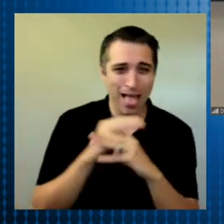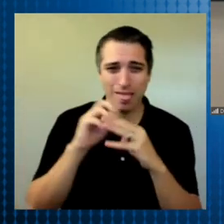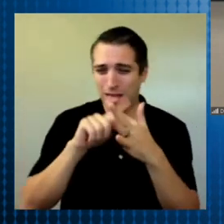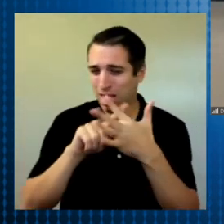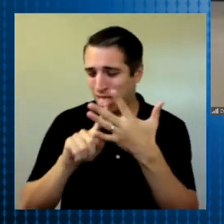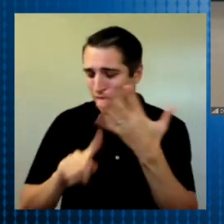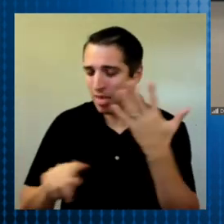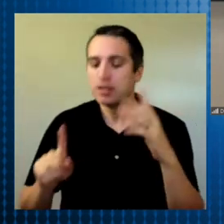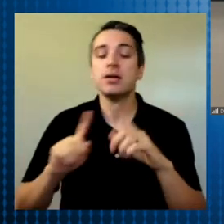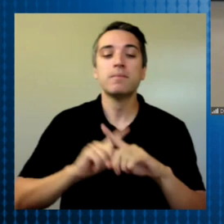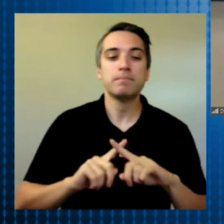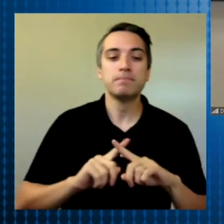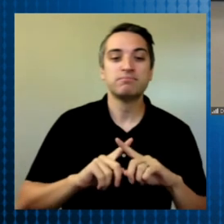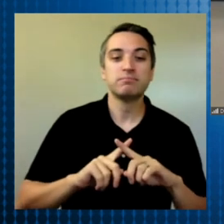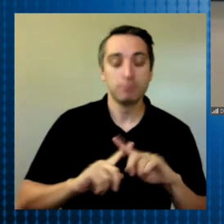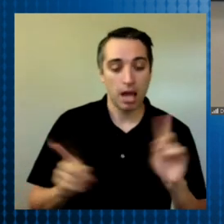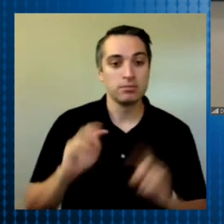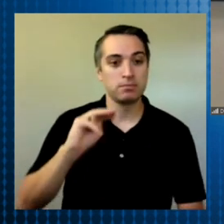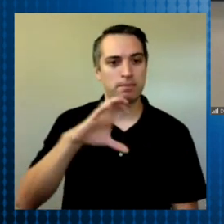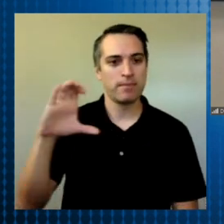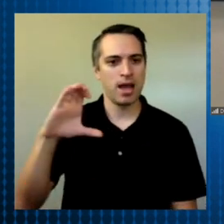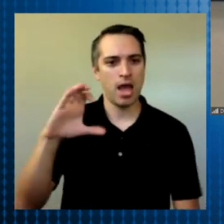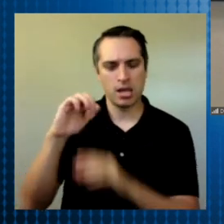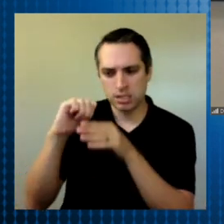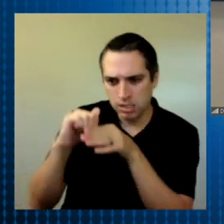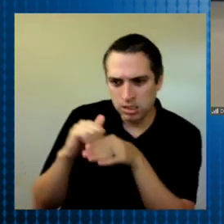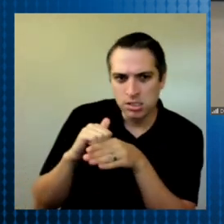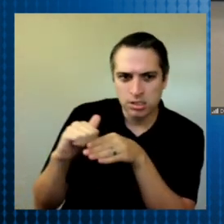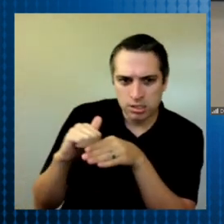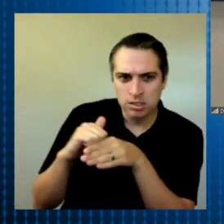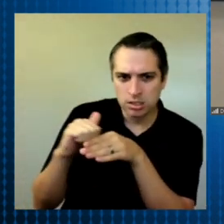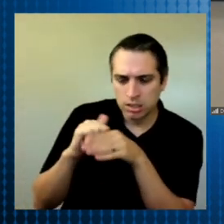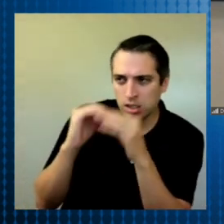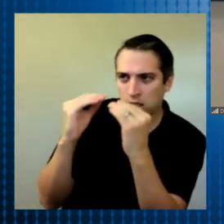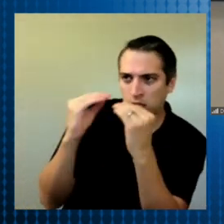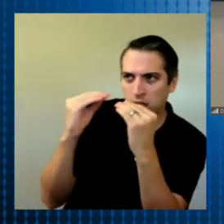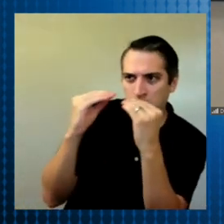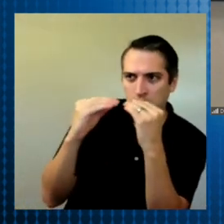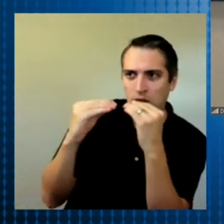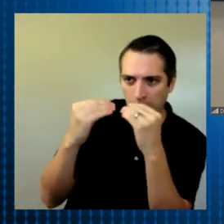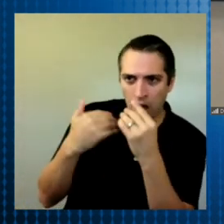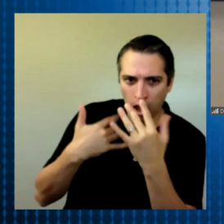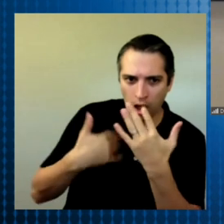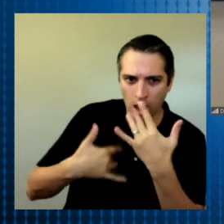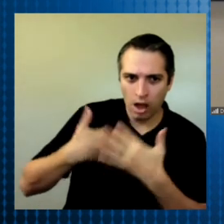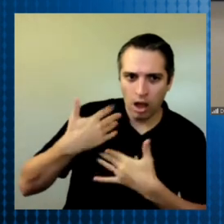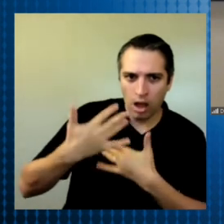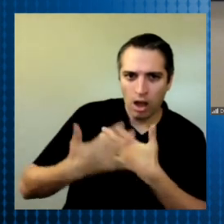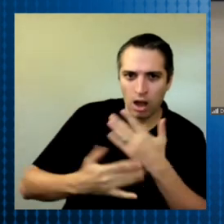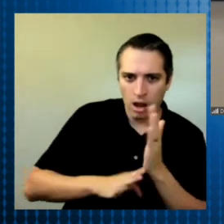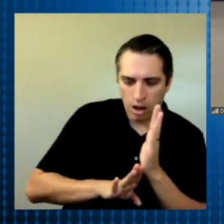me and gave me a chance in life. And I would just beg of you that the best time